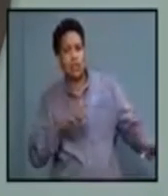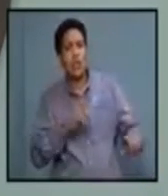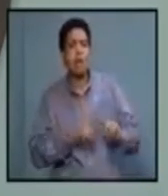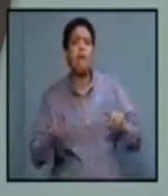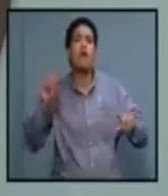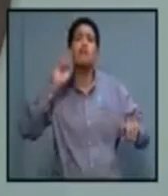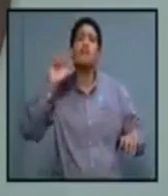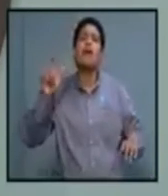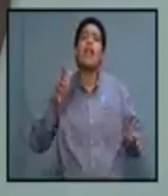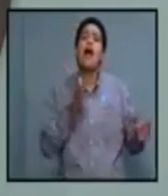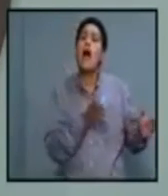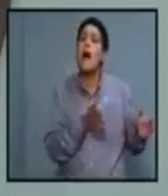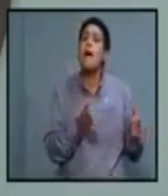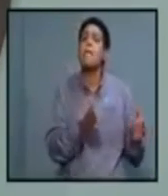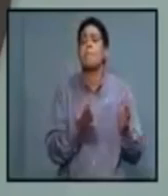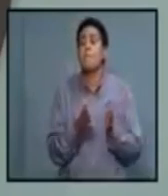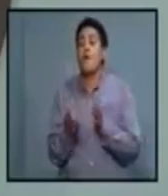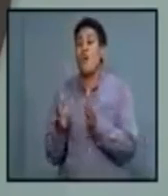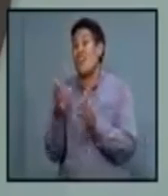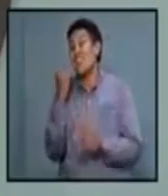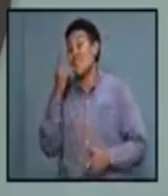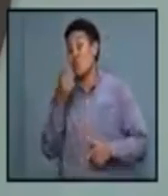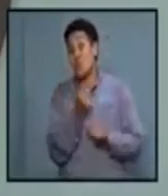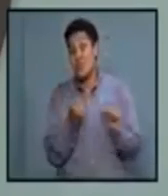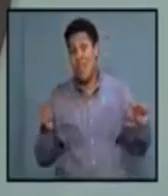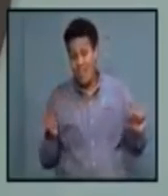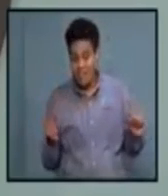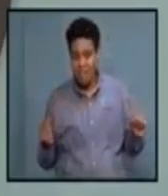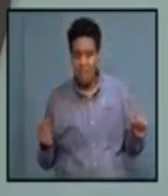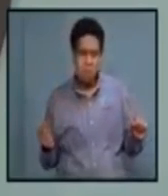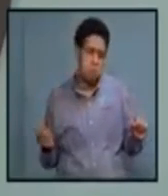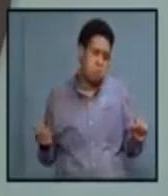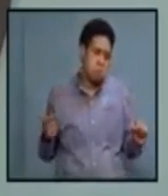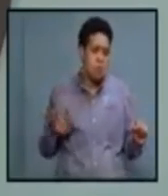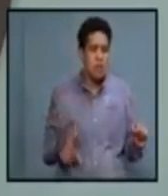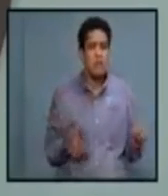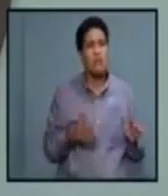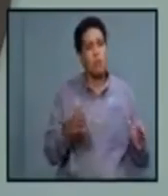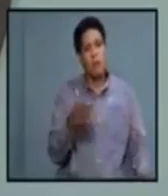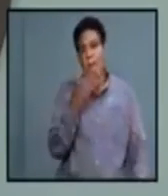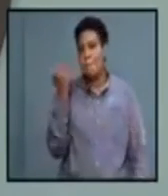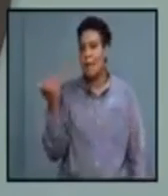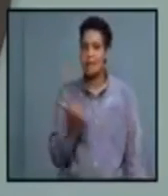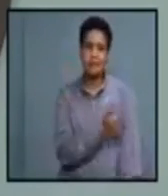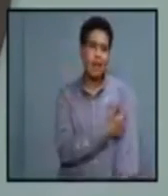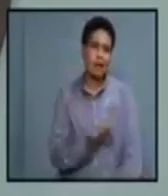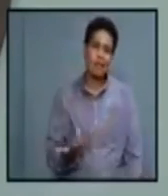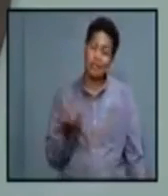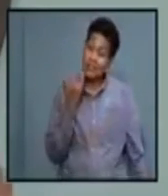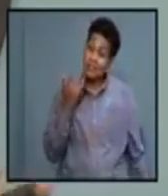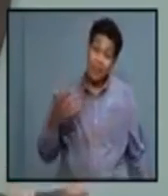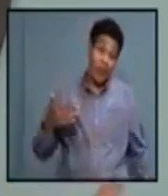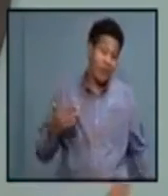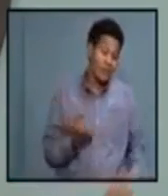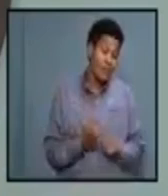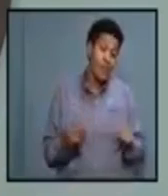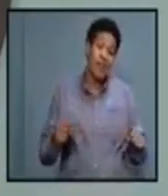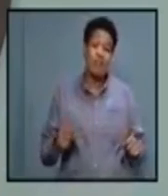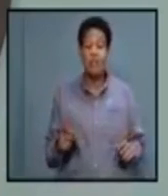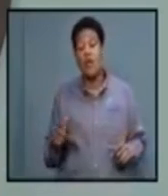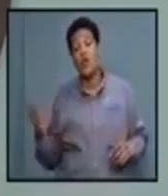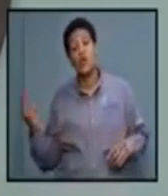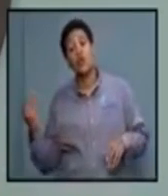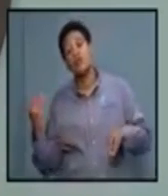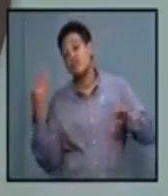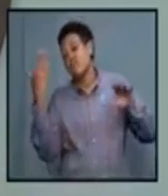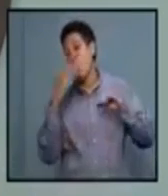a modality that if you are safe, then this is the modality you can access. If you are not, then access the other